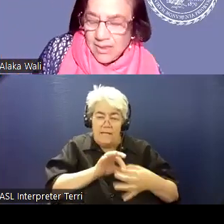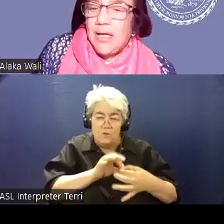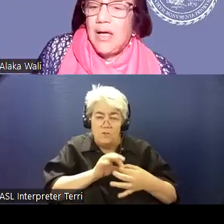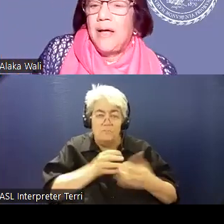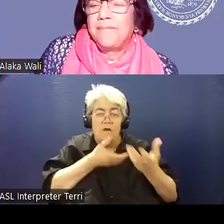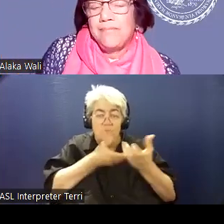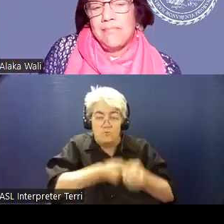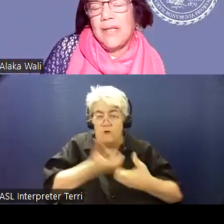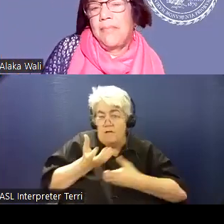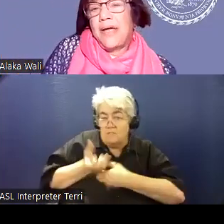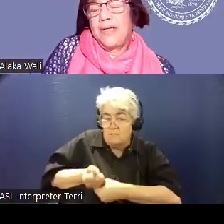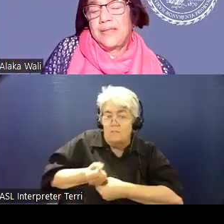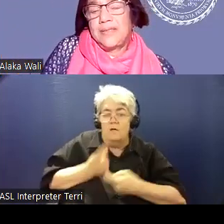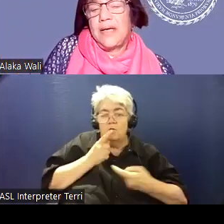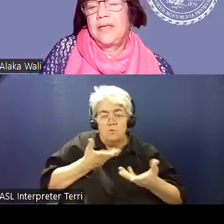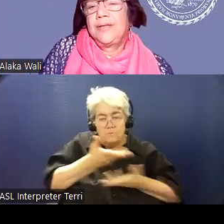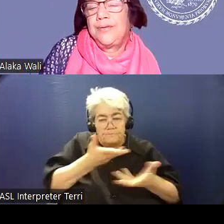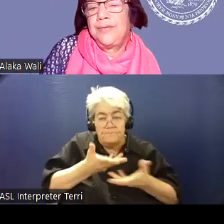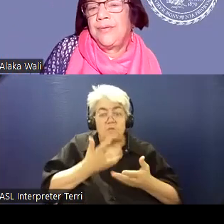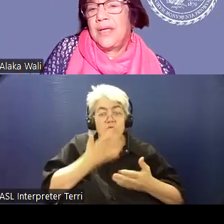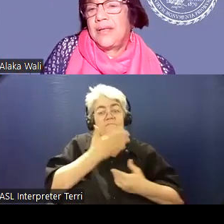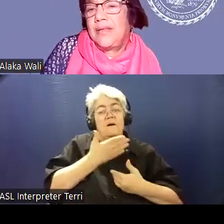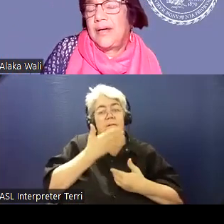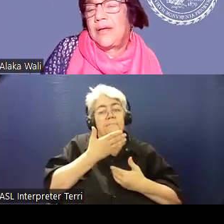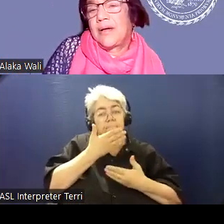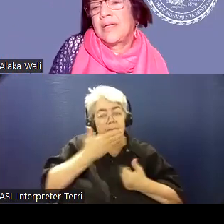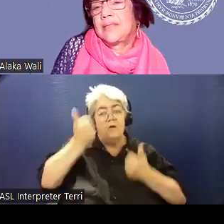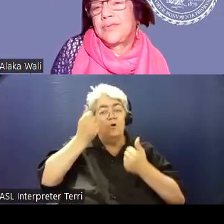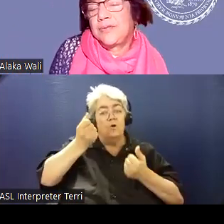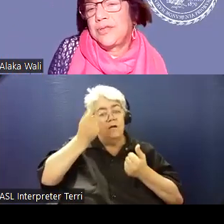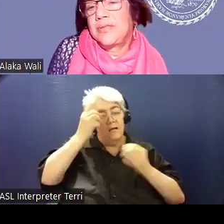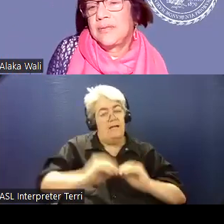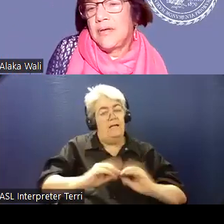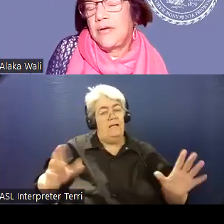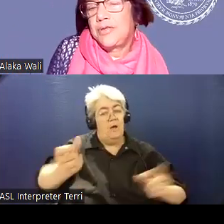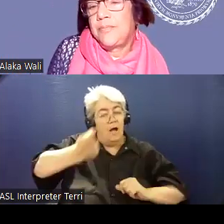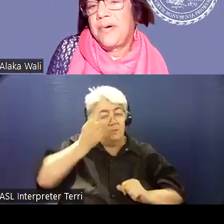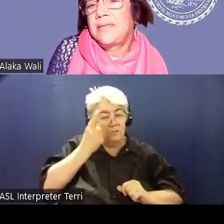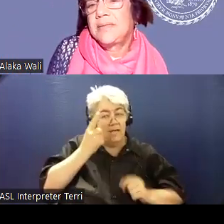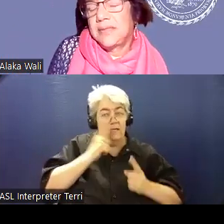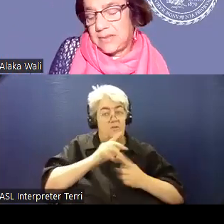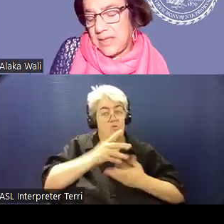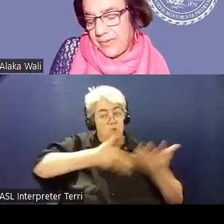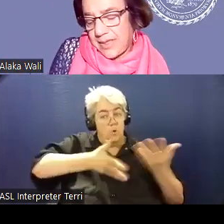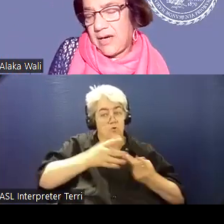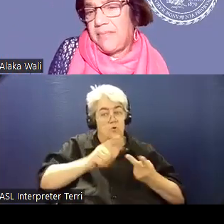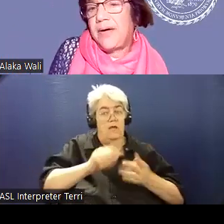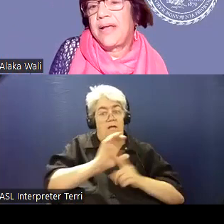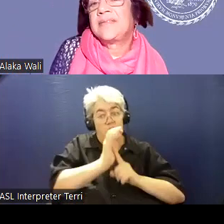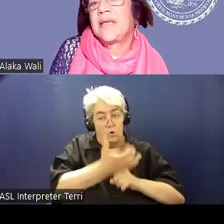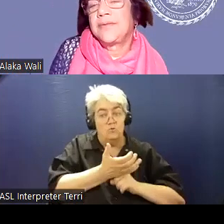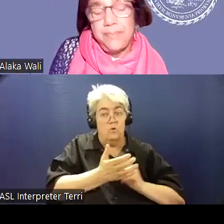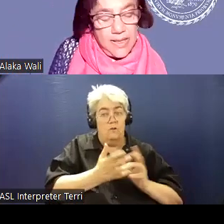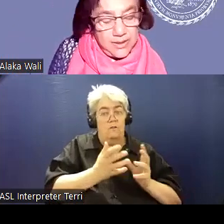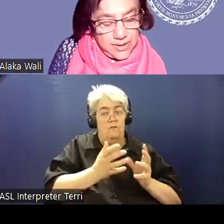get better insight into the kinds of social and cultural practices that we care about